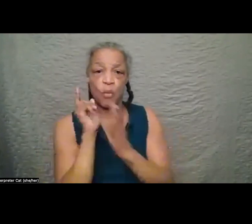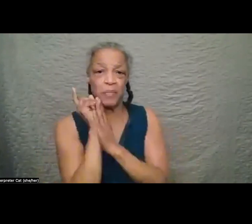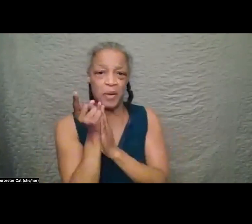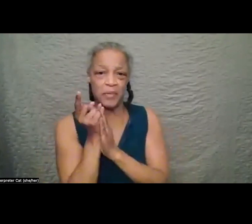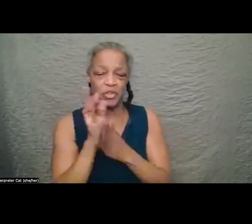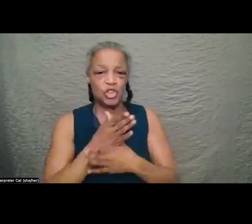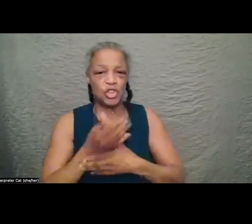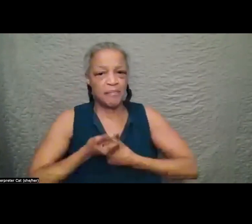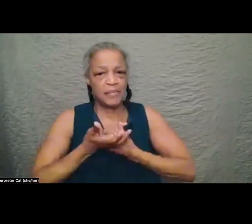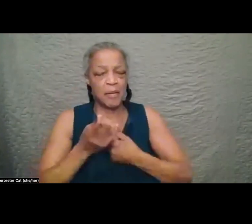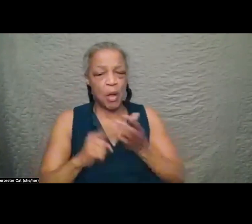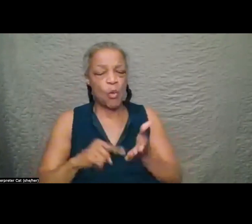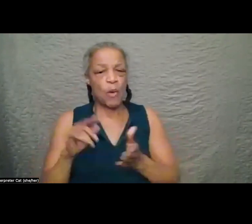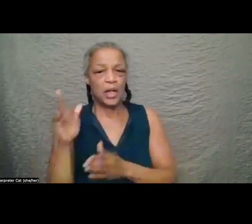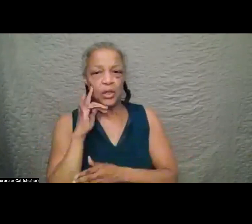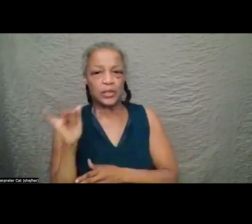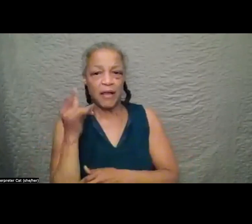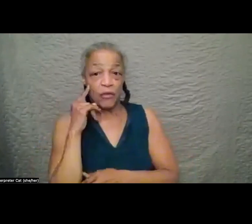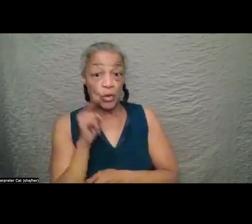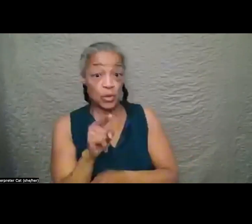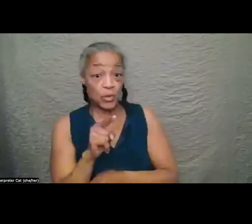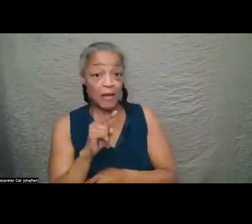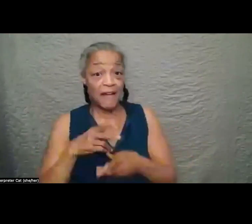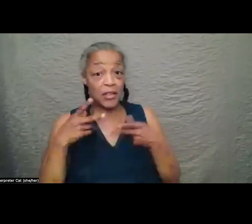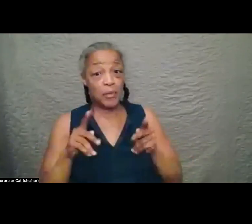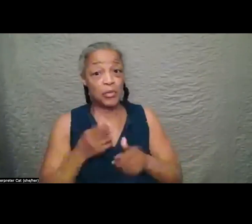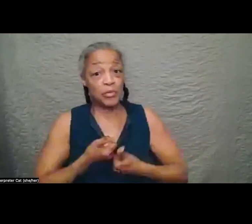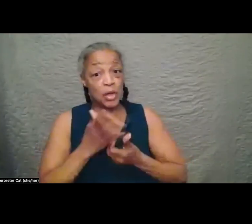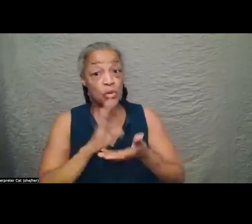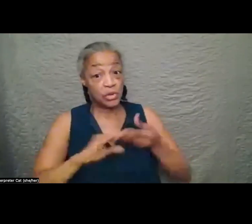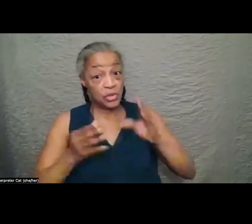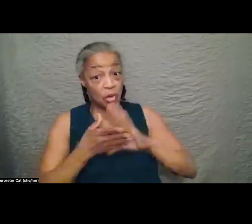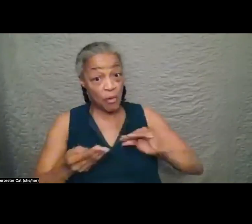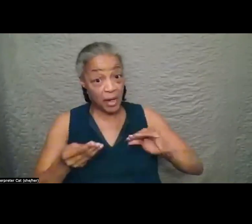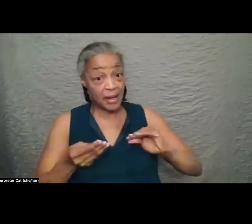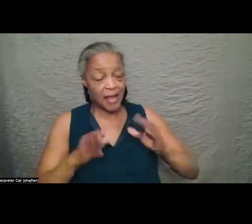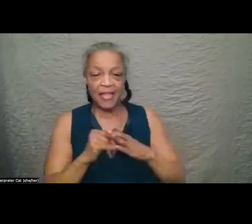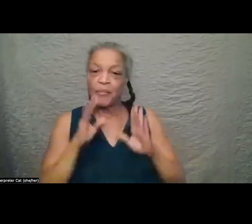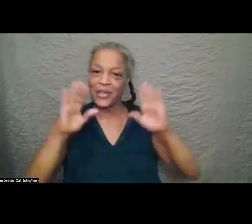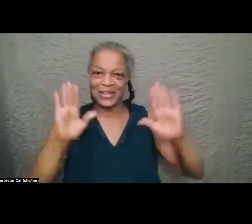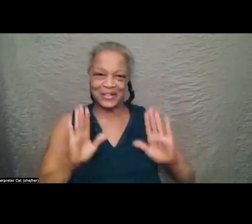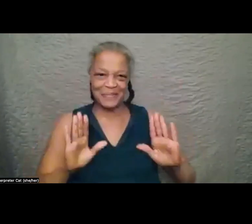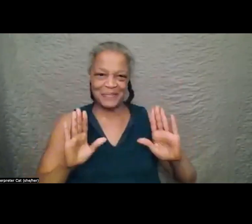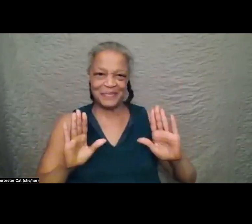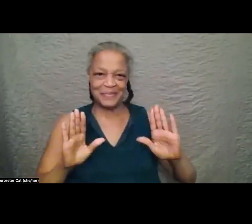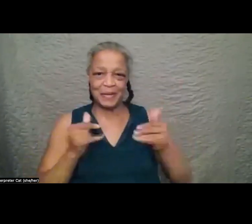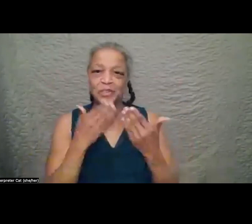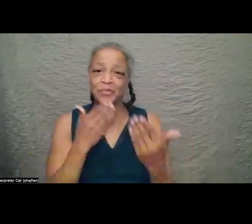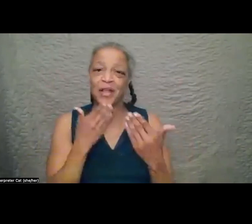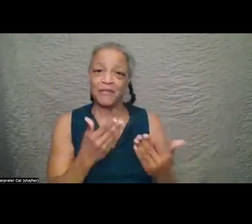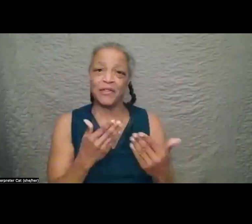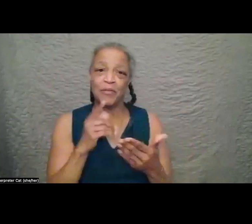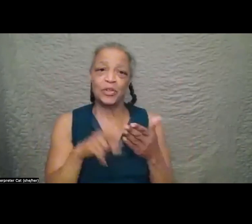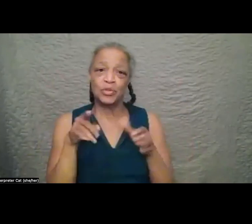it was like for you getting to tell your story and share your story in this context, that'd be awesome. I'm just really grateful to you for what you do.